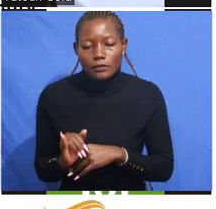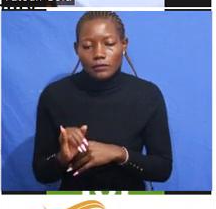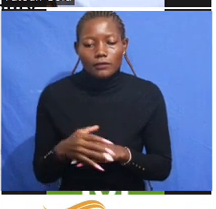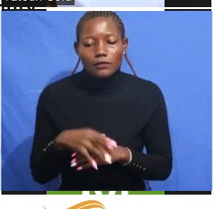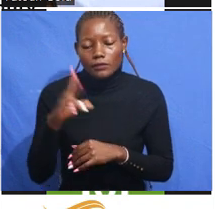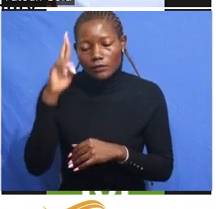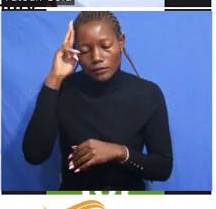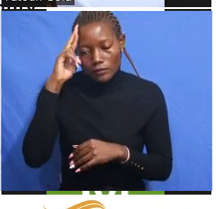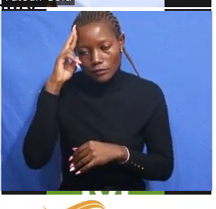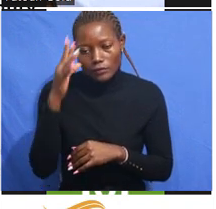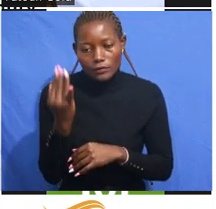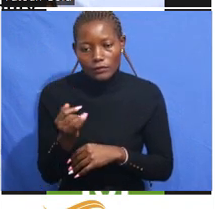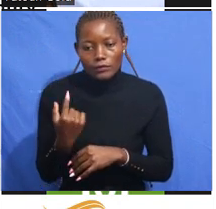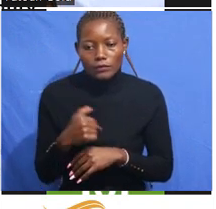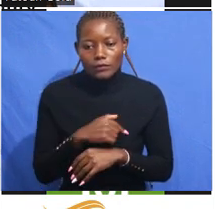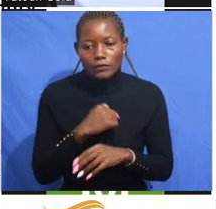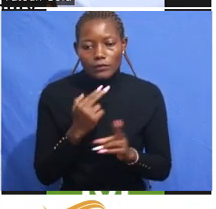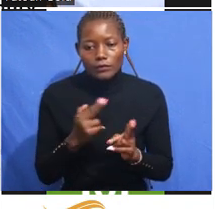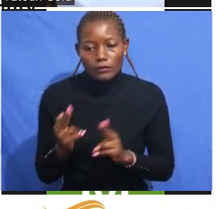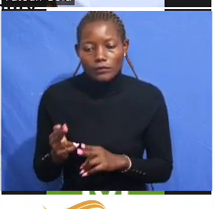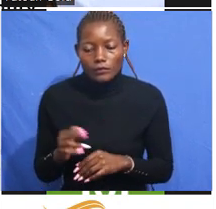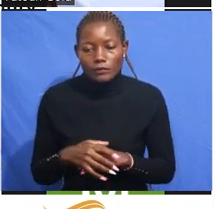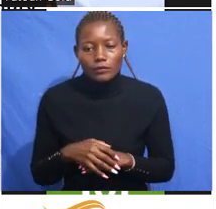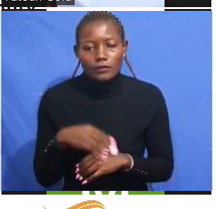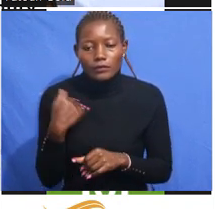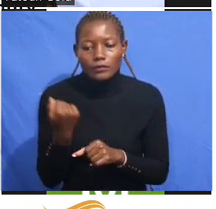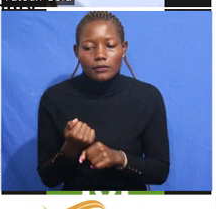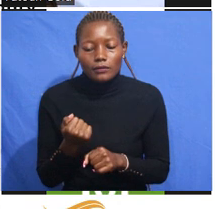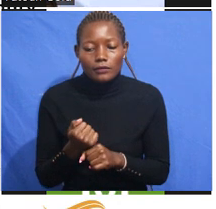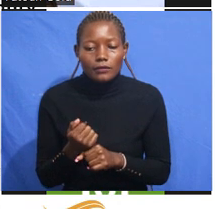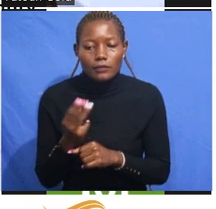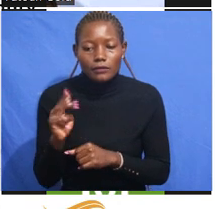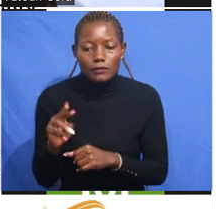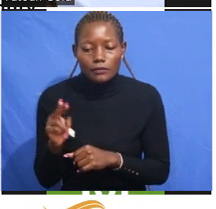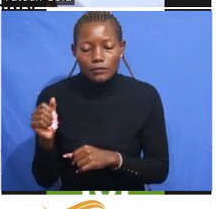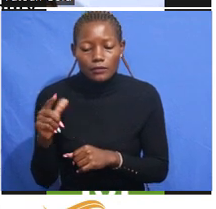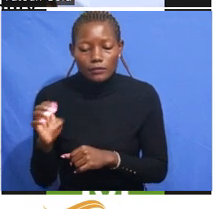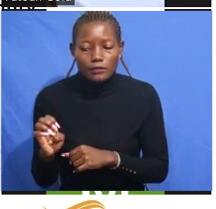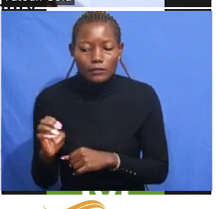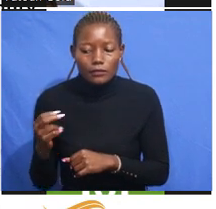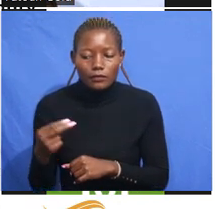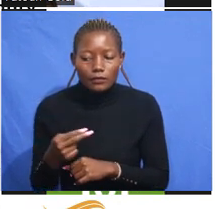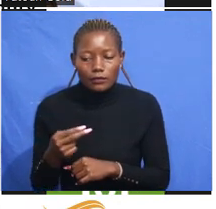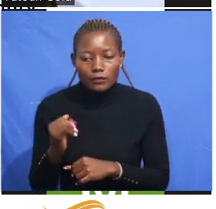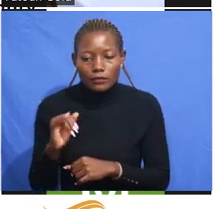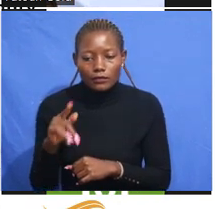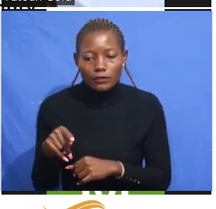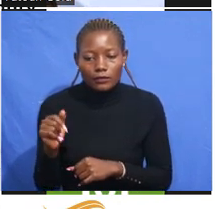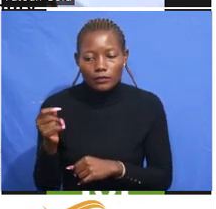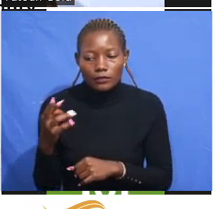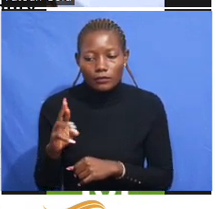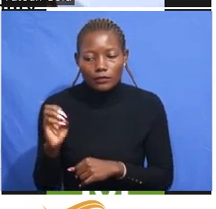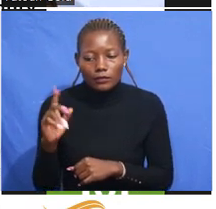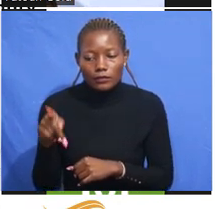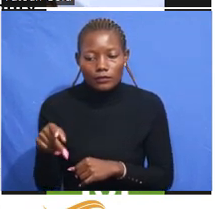reason why we normally do muscle hypertrophy during the off-season is because of